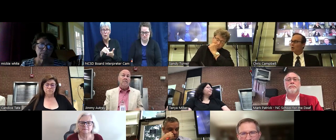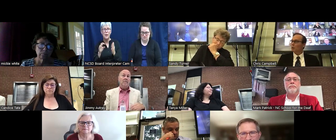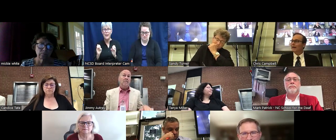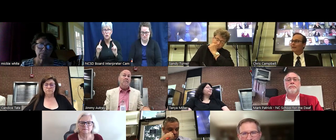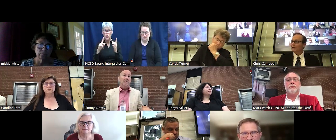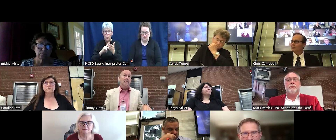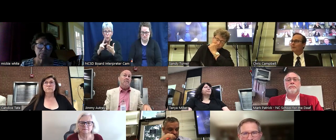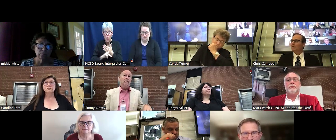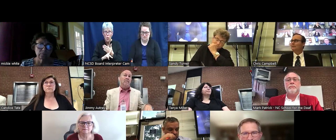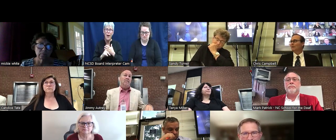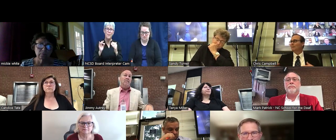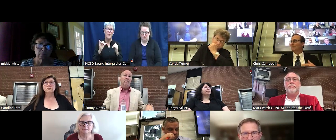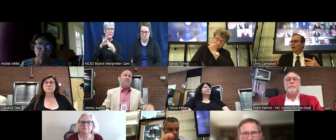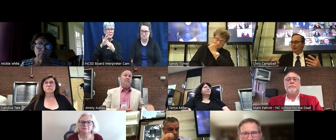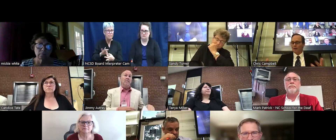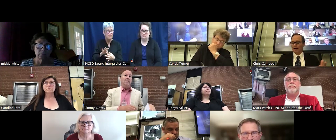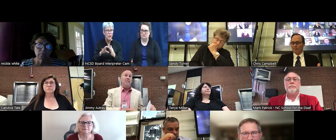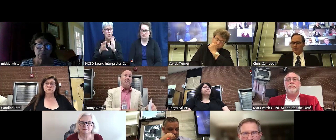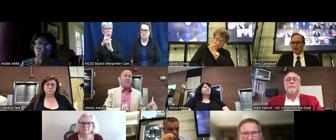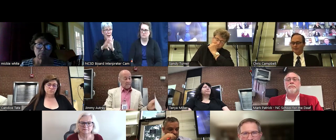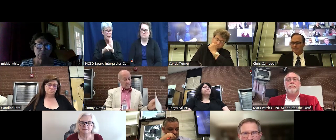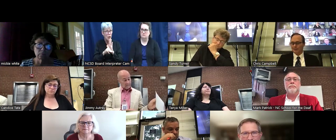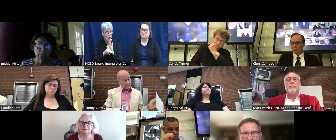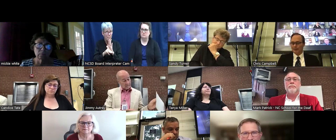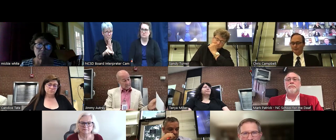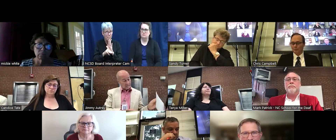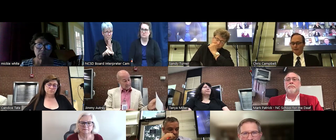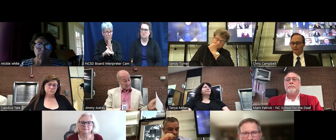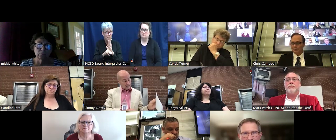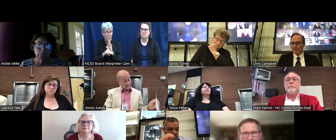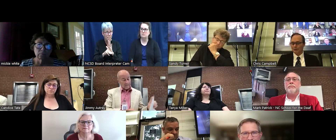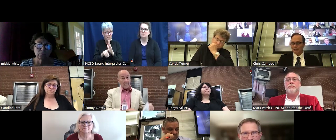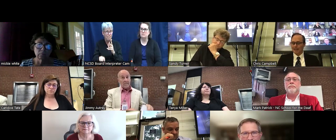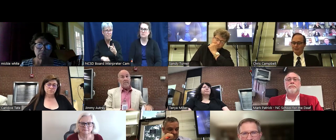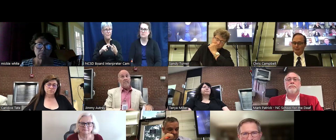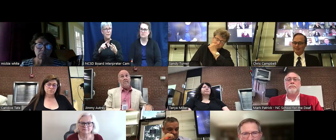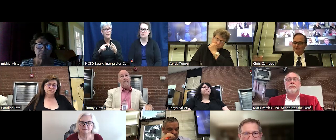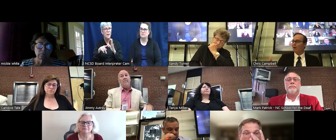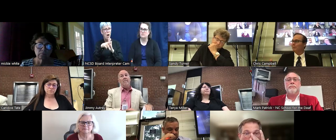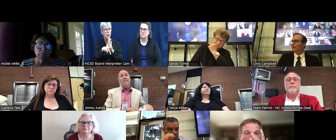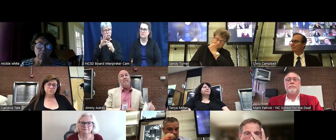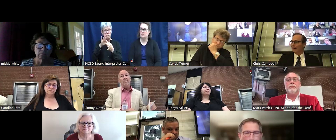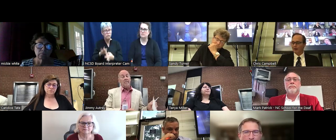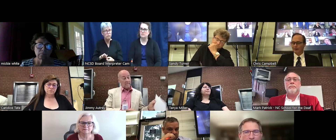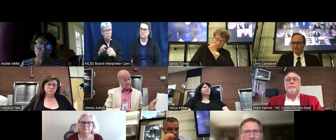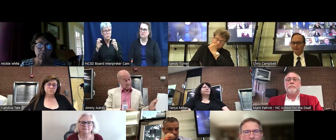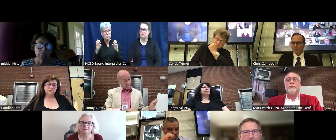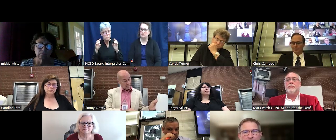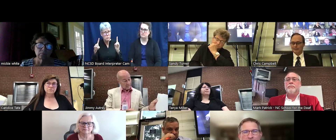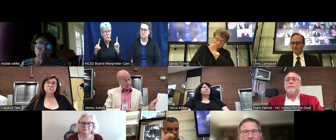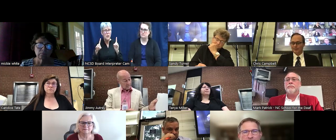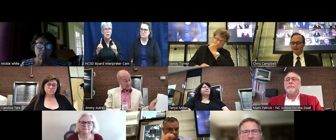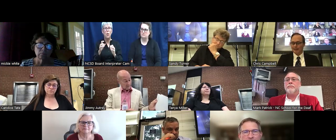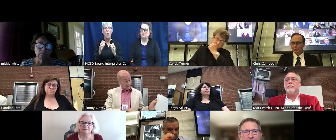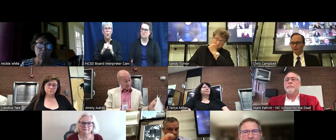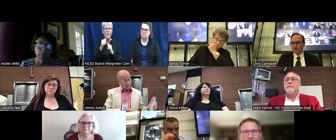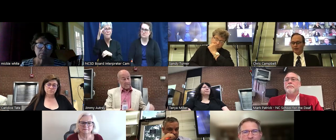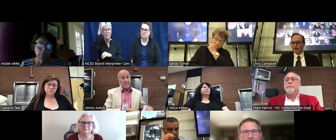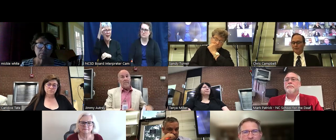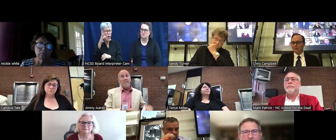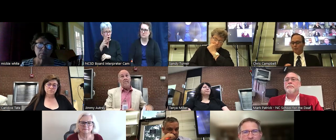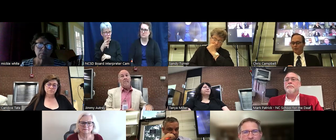about curriculum, talks about a lot of the policies that relate directly to education, involvement of parents, things of that